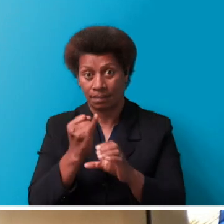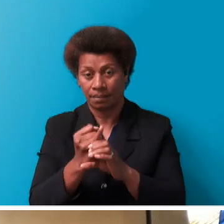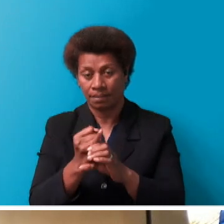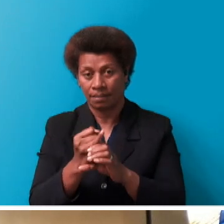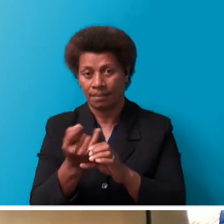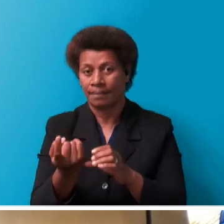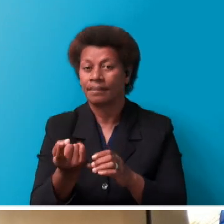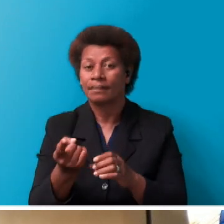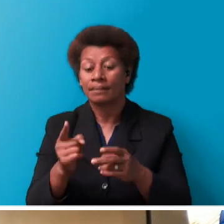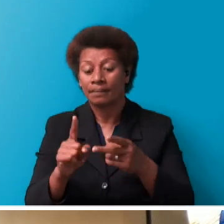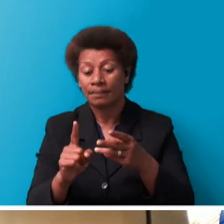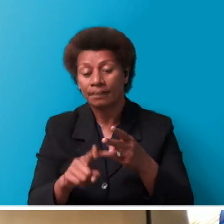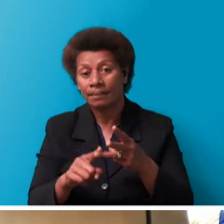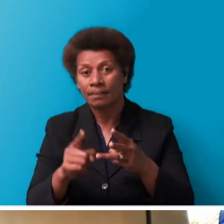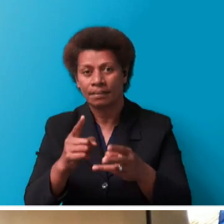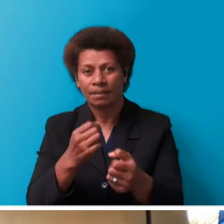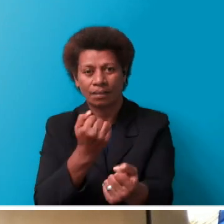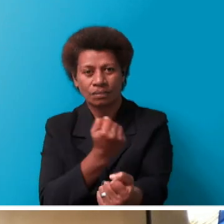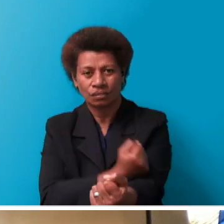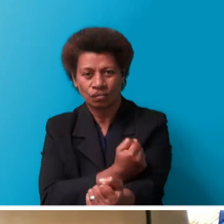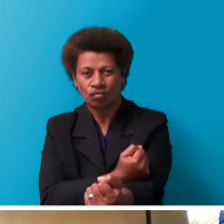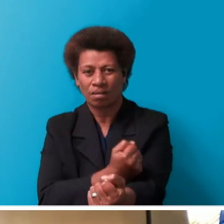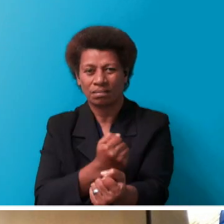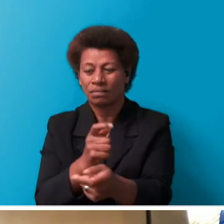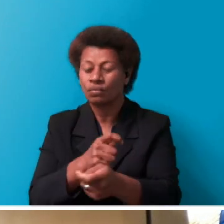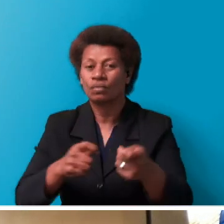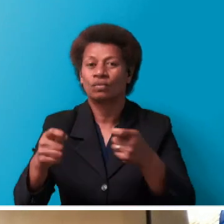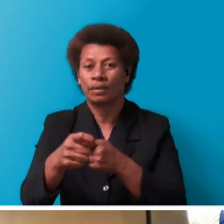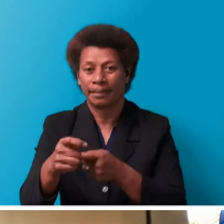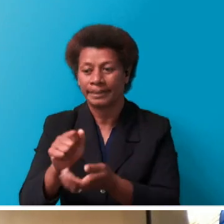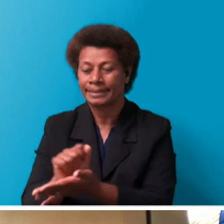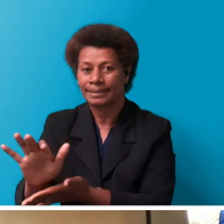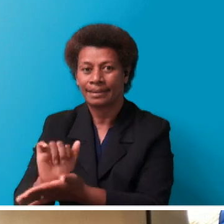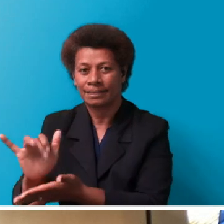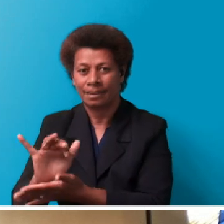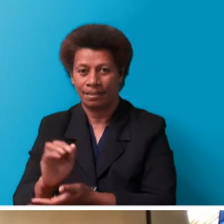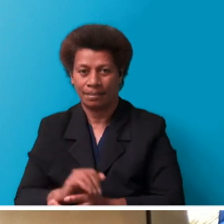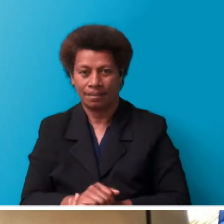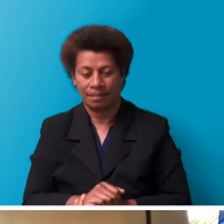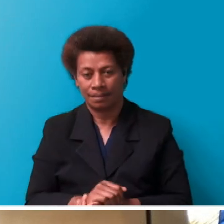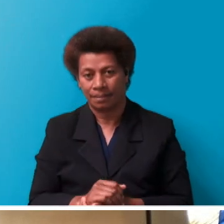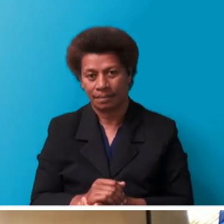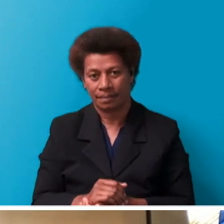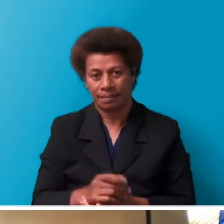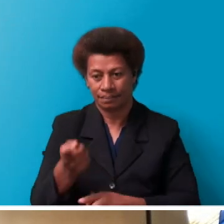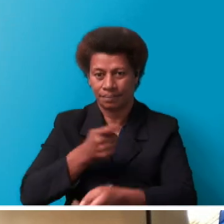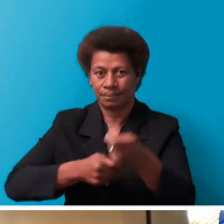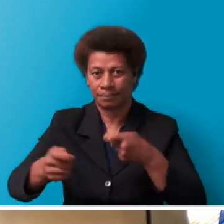trade. At this juncture, Honorable Speaker, I would like to especially acknowledge and